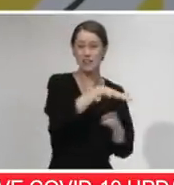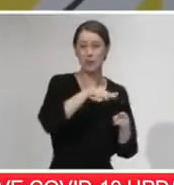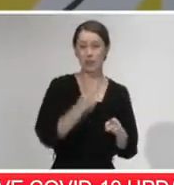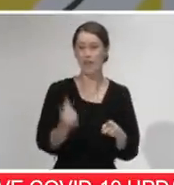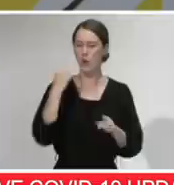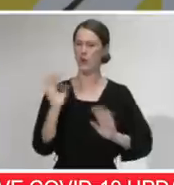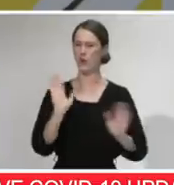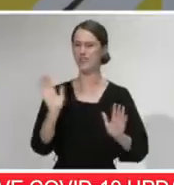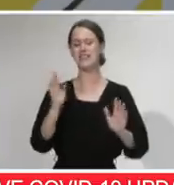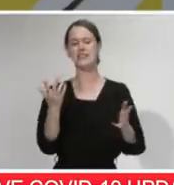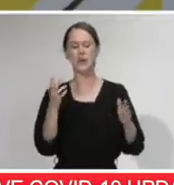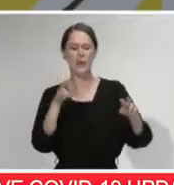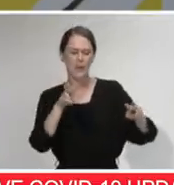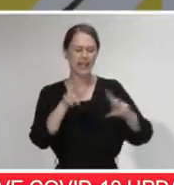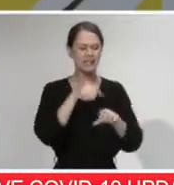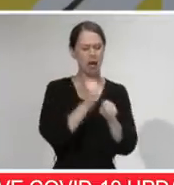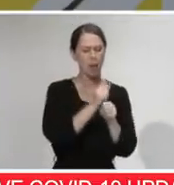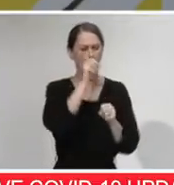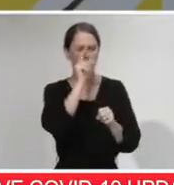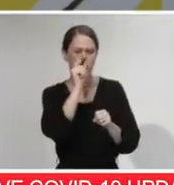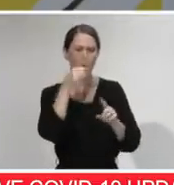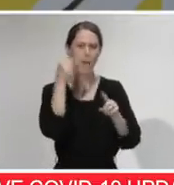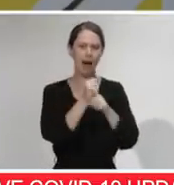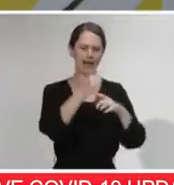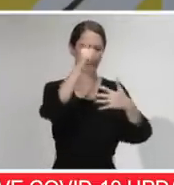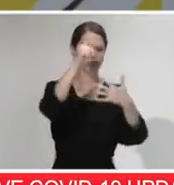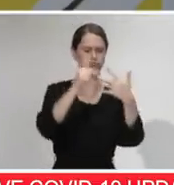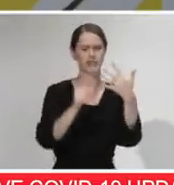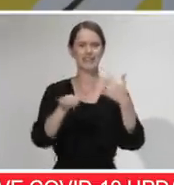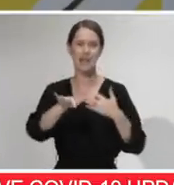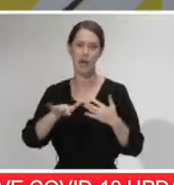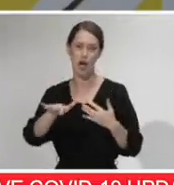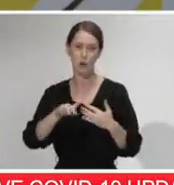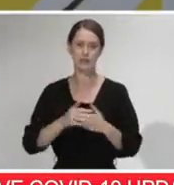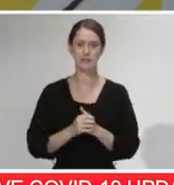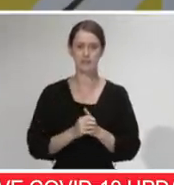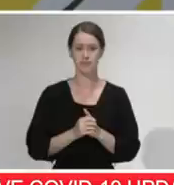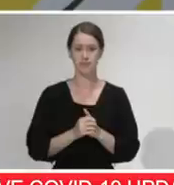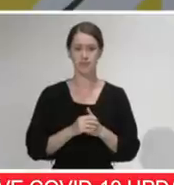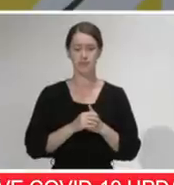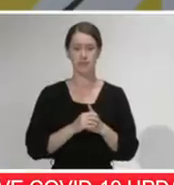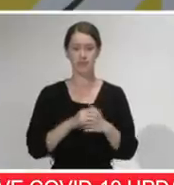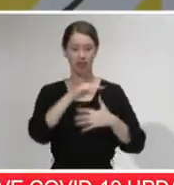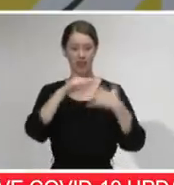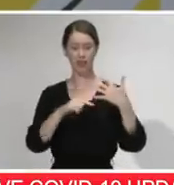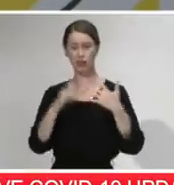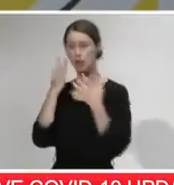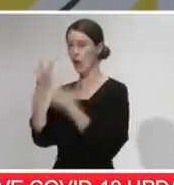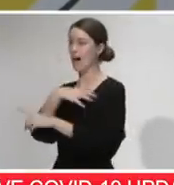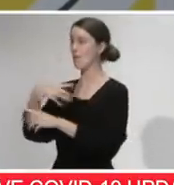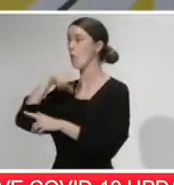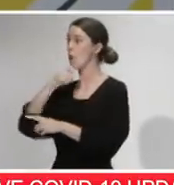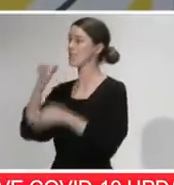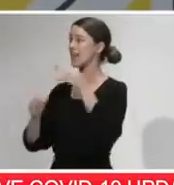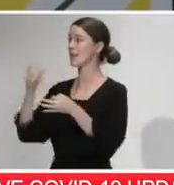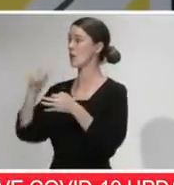rather stylised examples of what the impact might be in different scenarios. They also do not foreshadow any government decisions